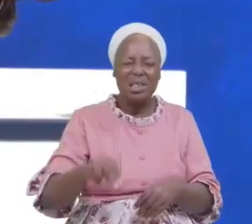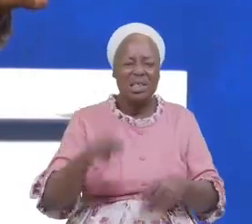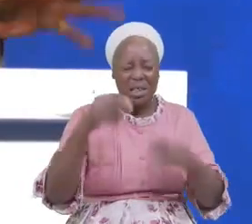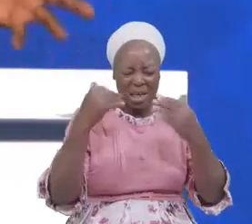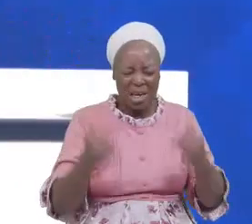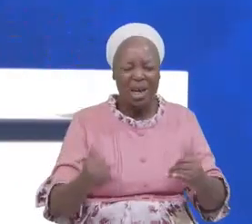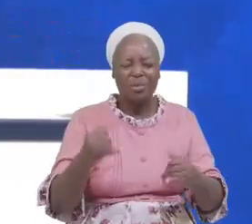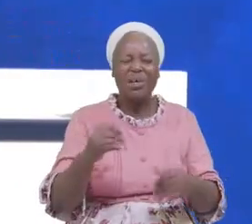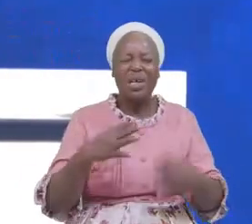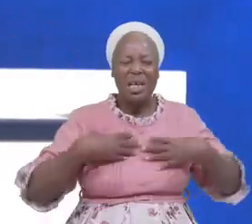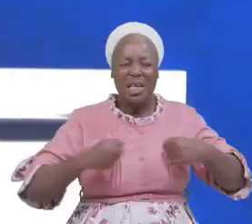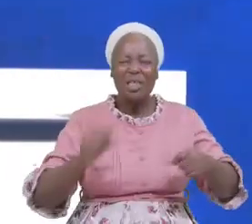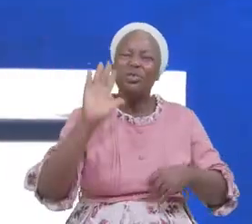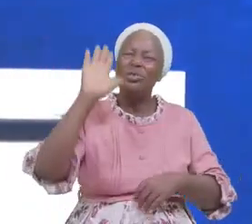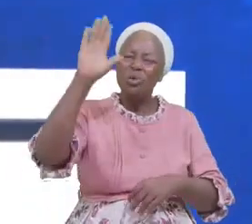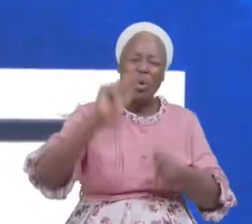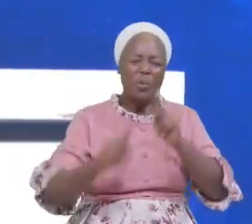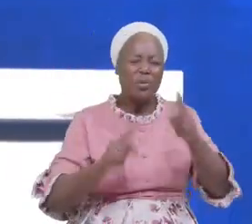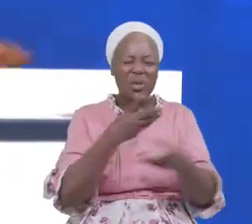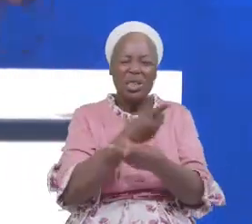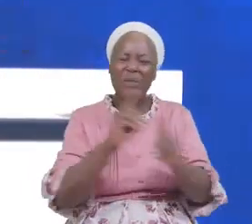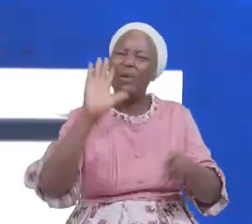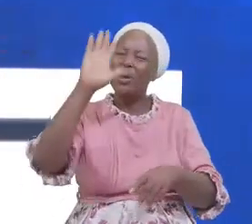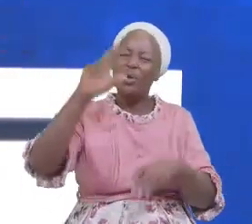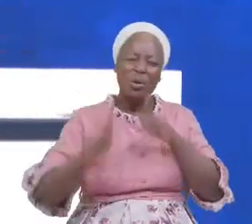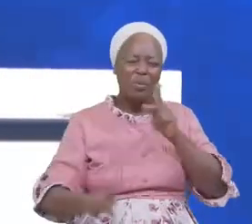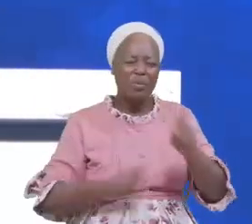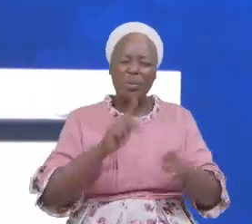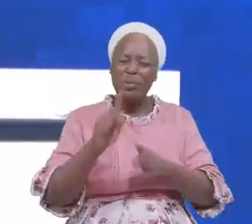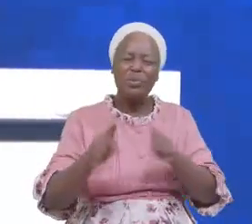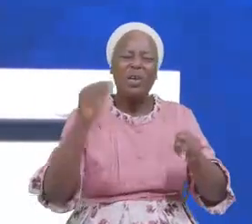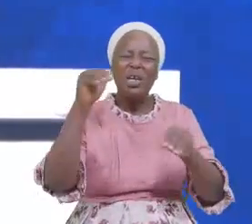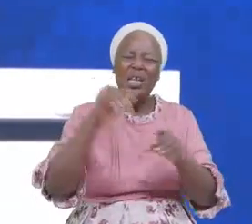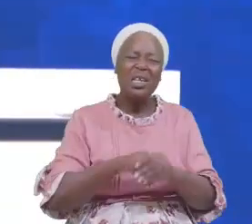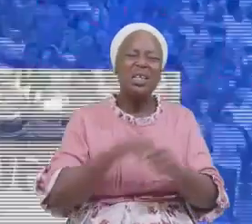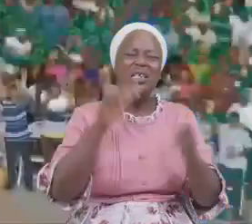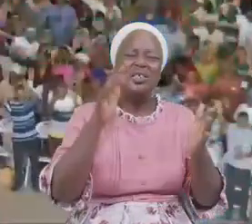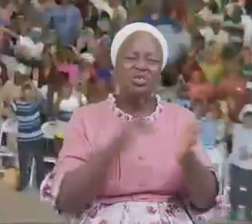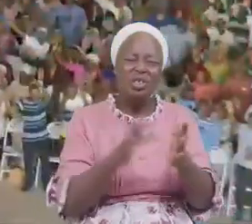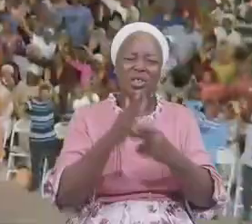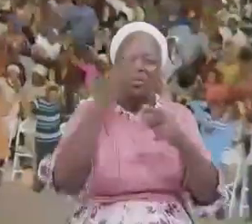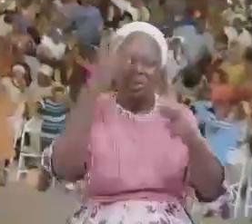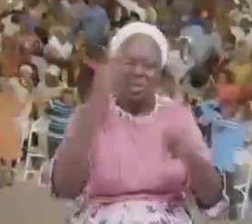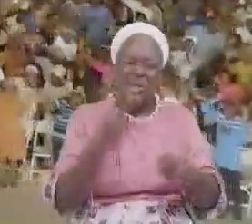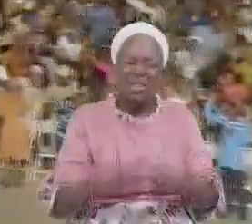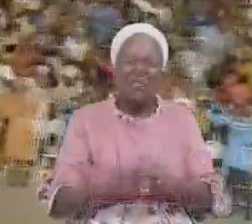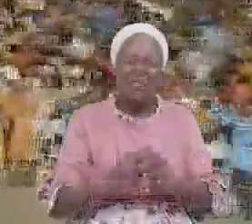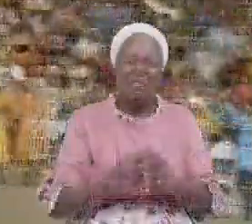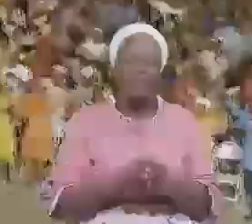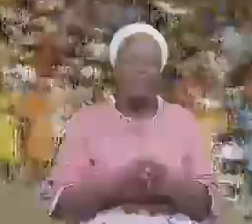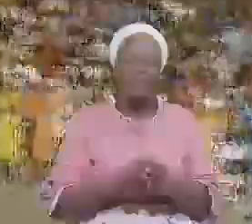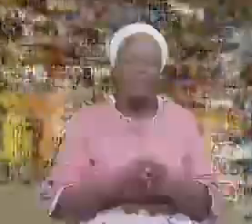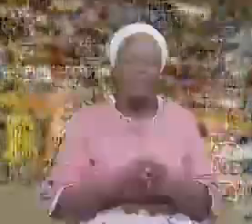your people, deliver your people in Jesus' name.